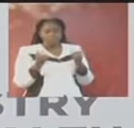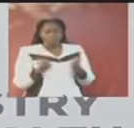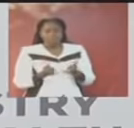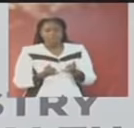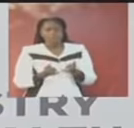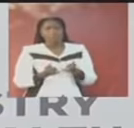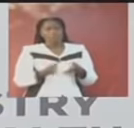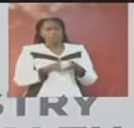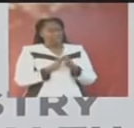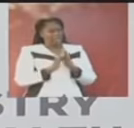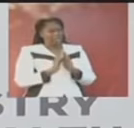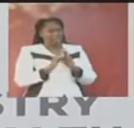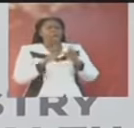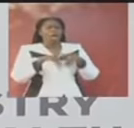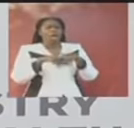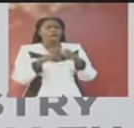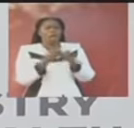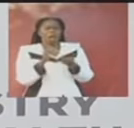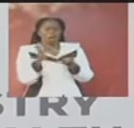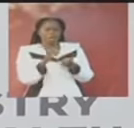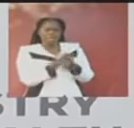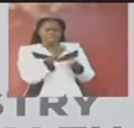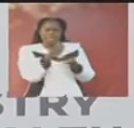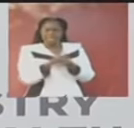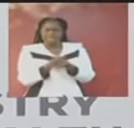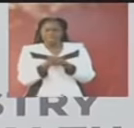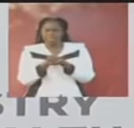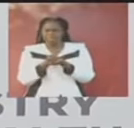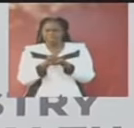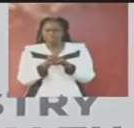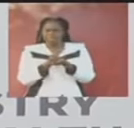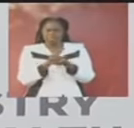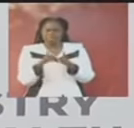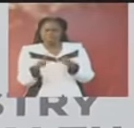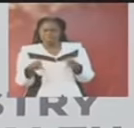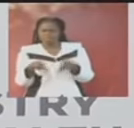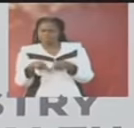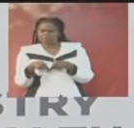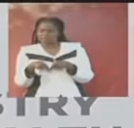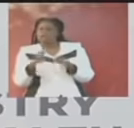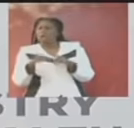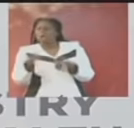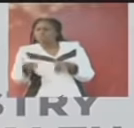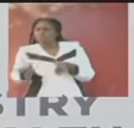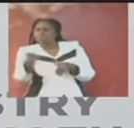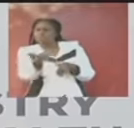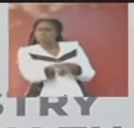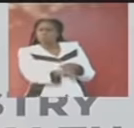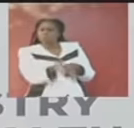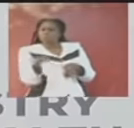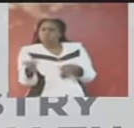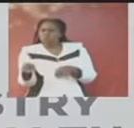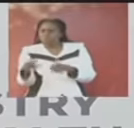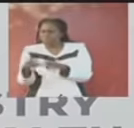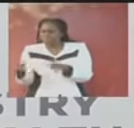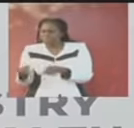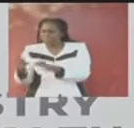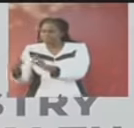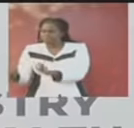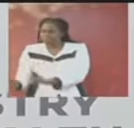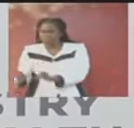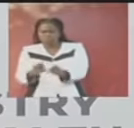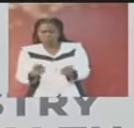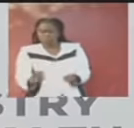discuss the procurement and exactly how the private facilities were selected. So in the first instance,